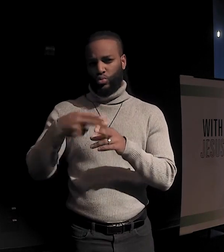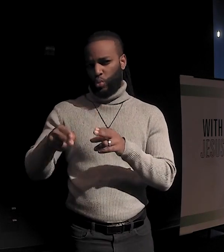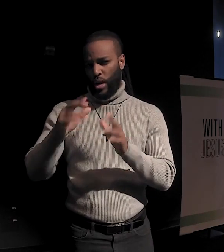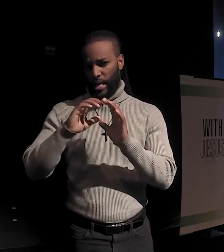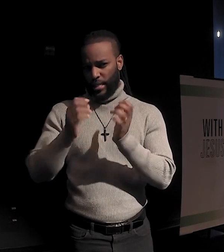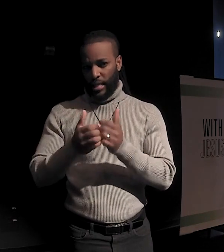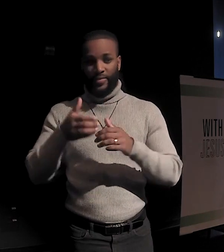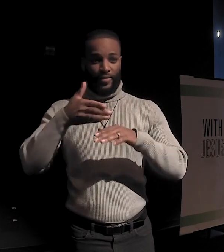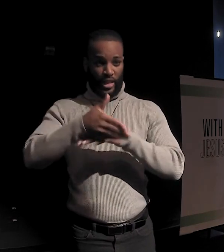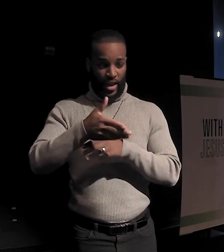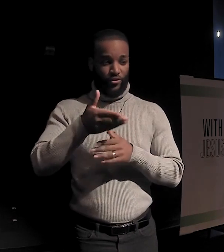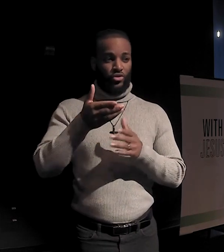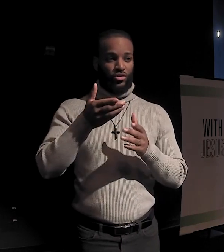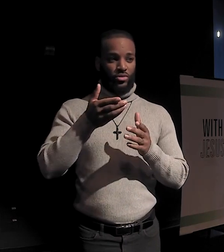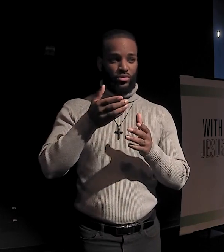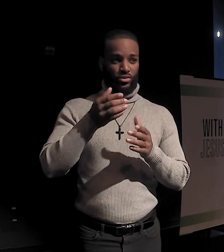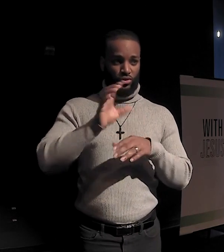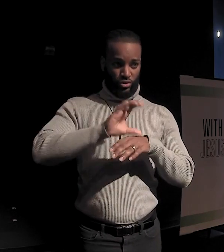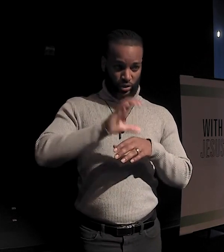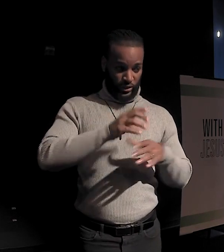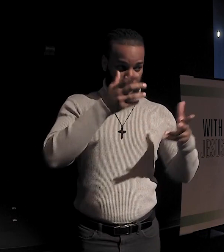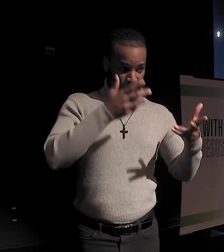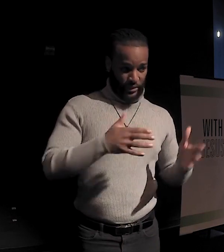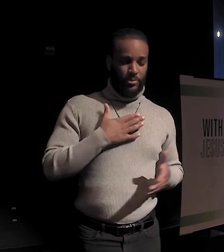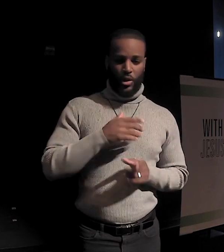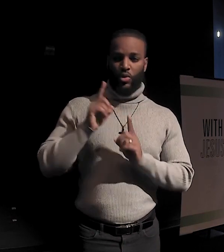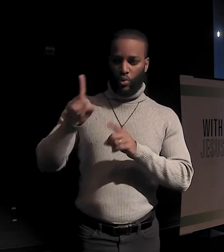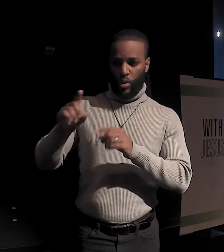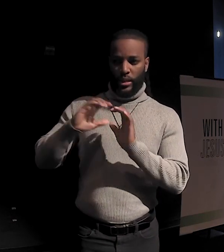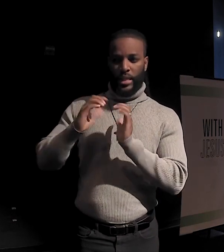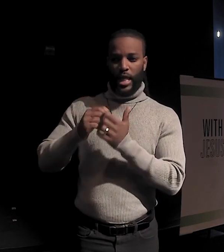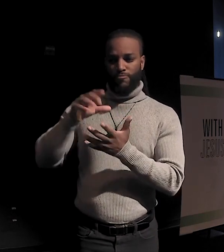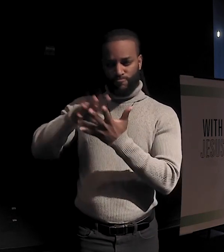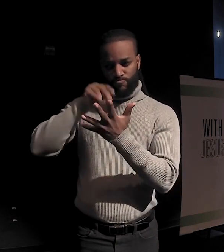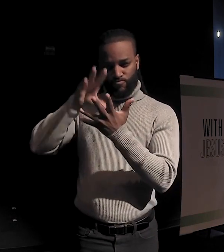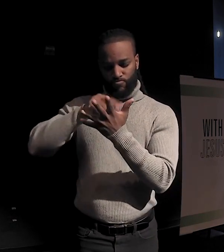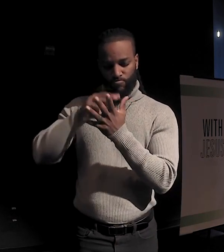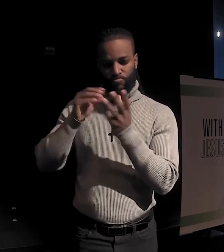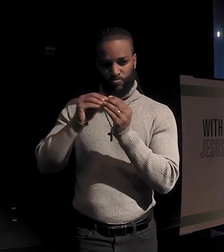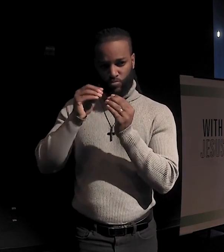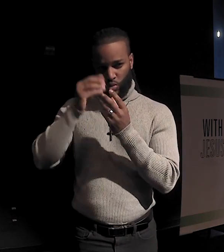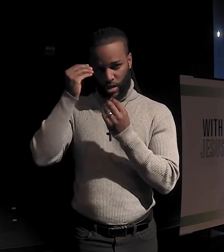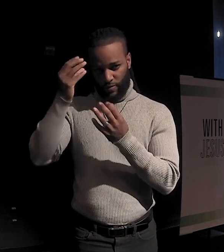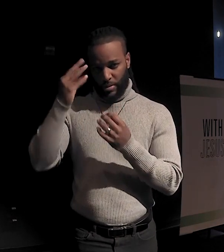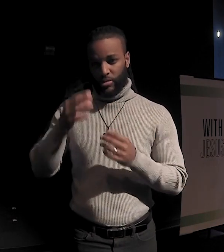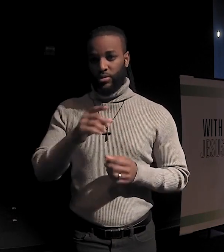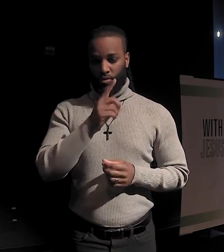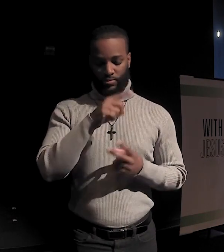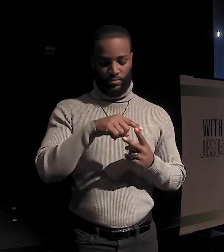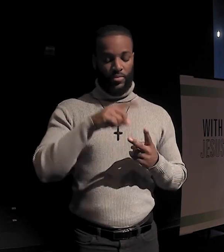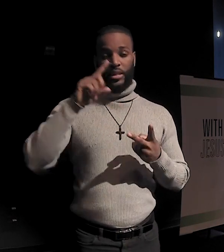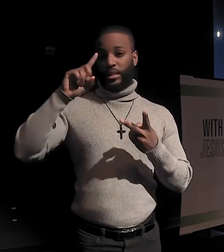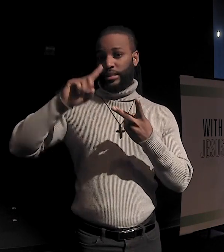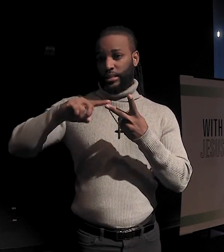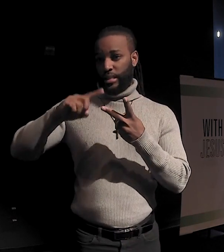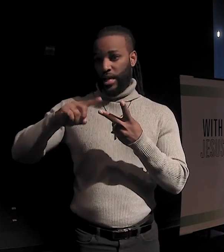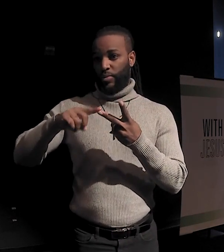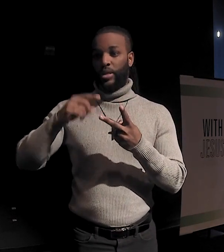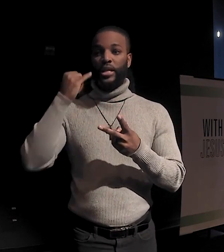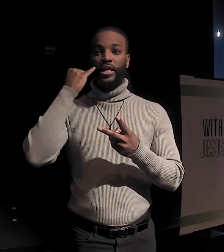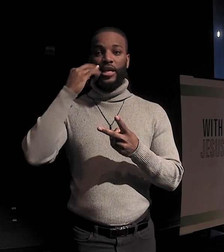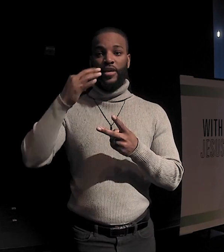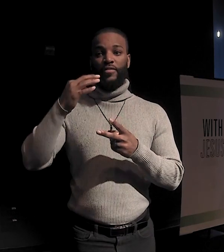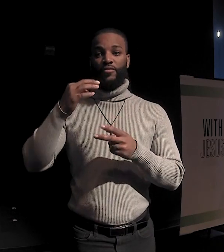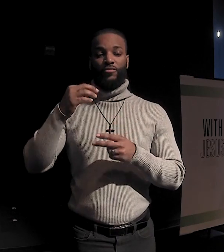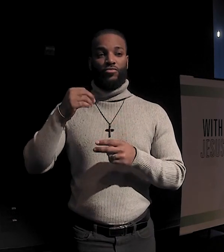each service, you could choose one of them. Plan on attending that and getting some really good information. The second one is, for those of you who call this your